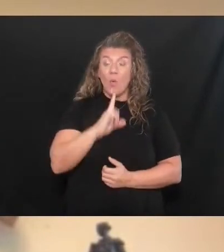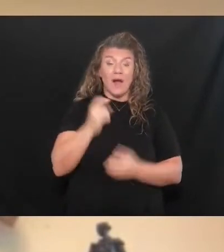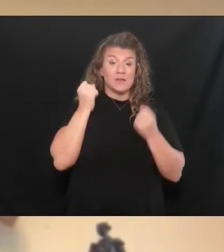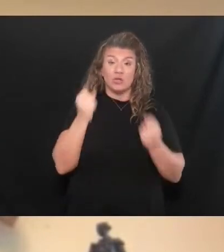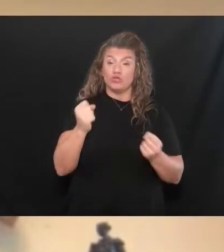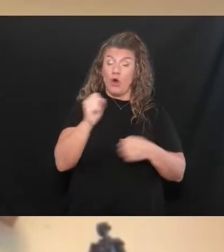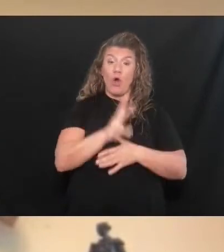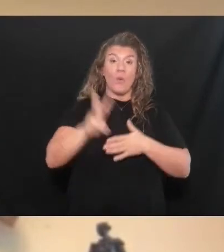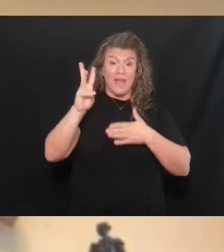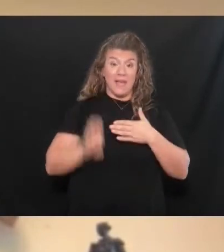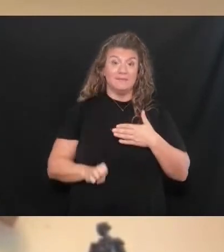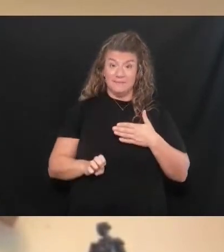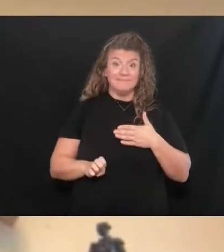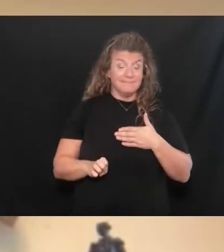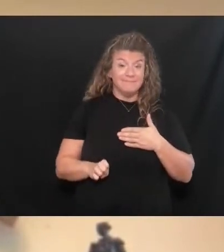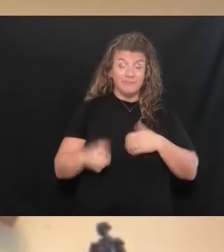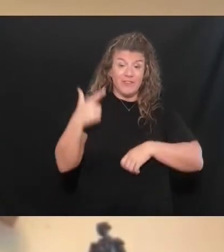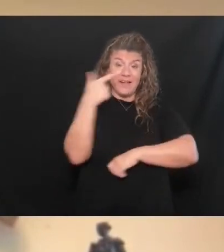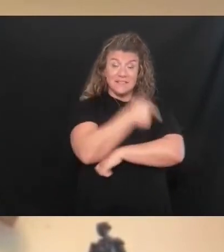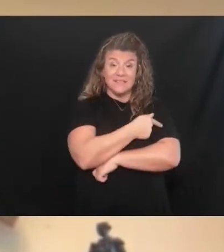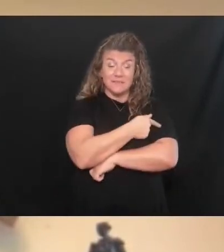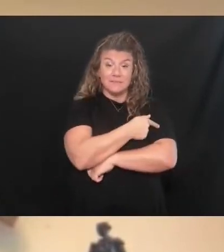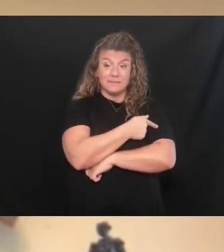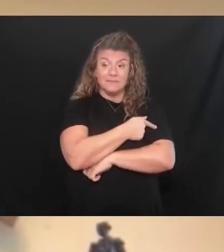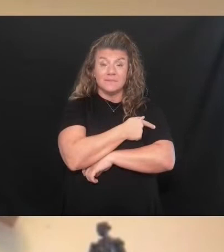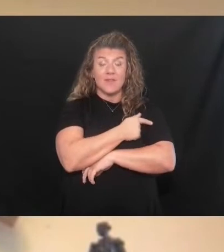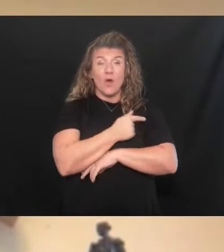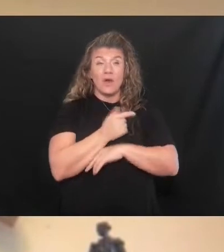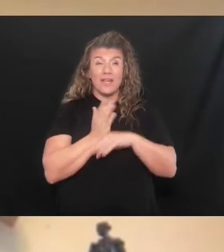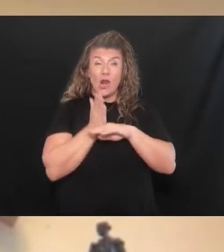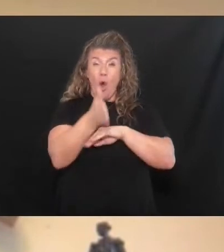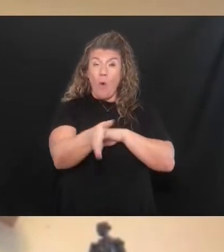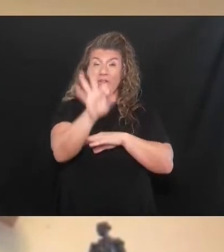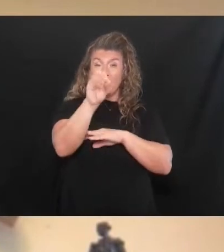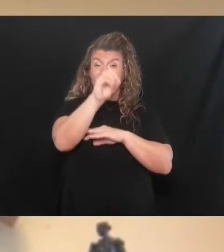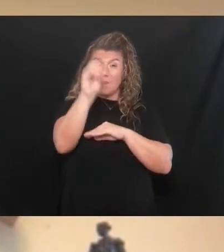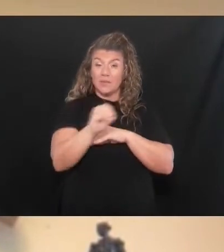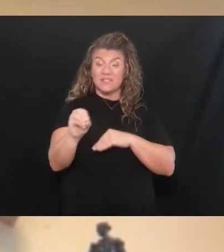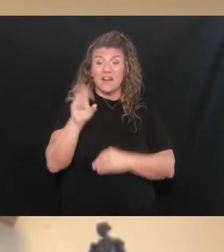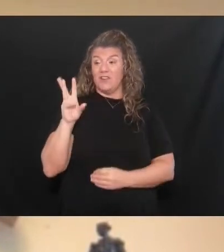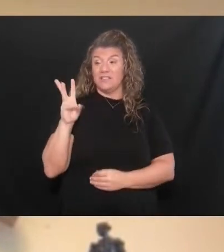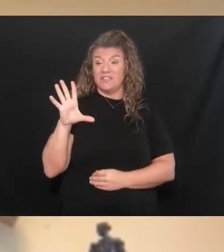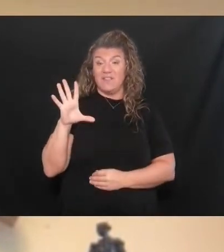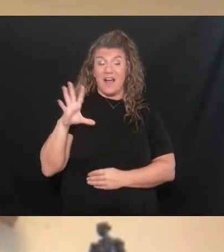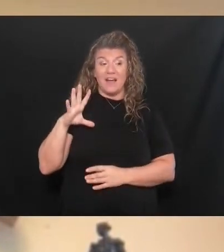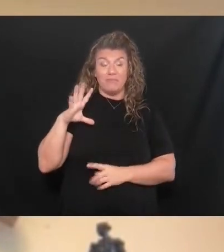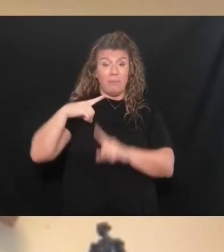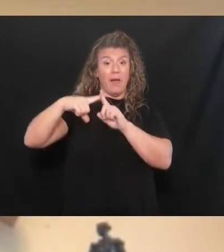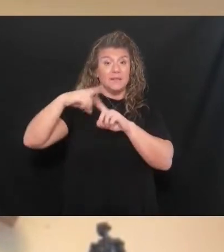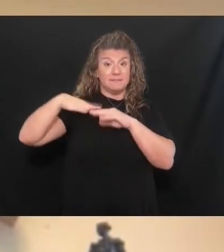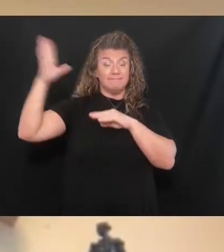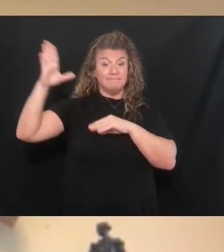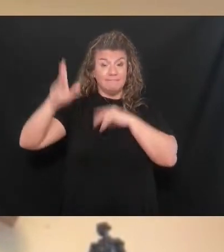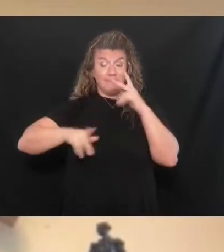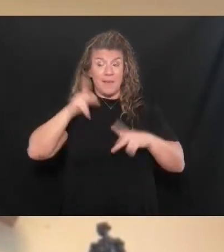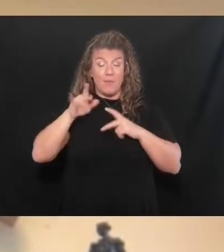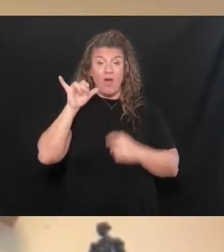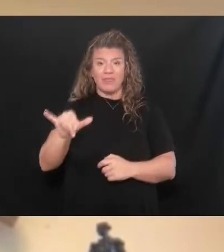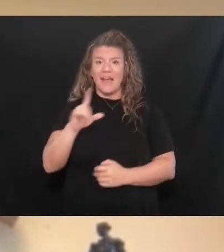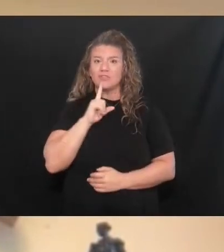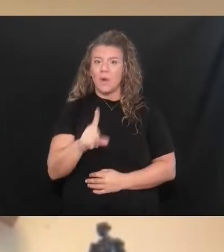for vaccines. To get over 90% of our 65-plus population is